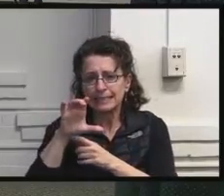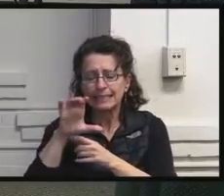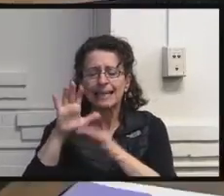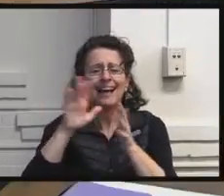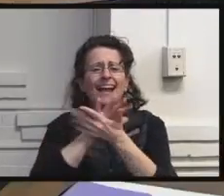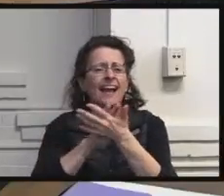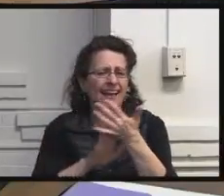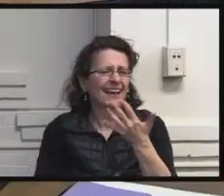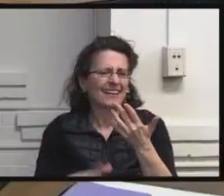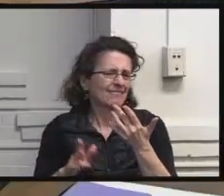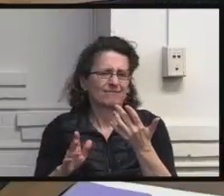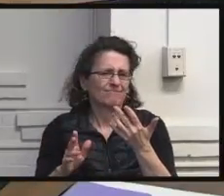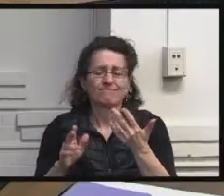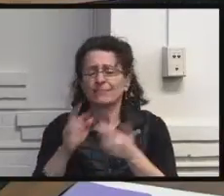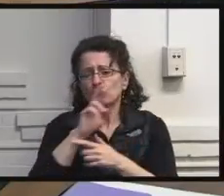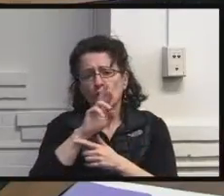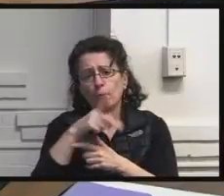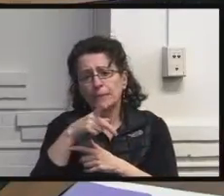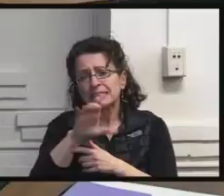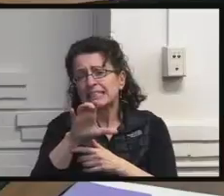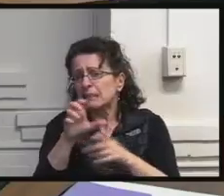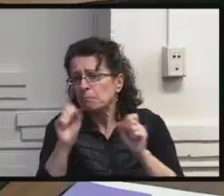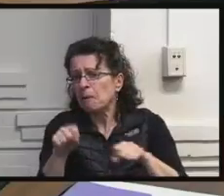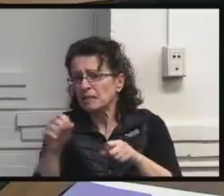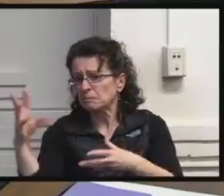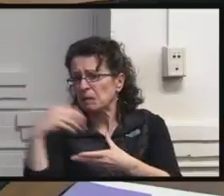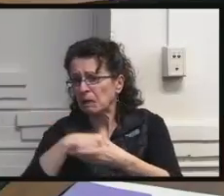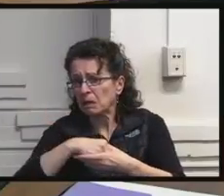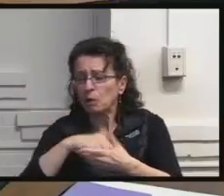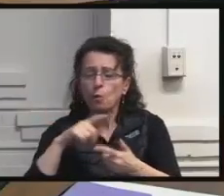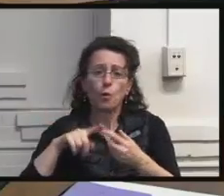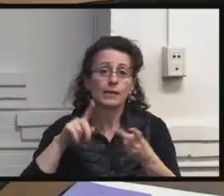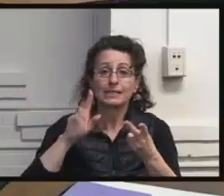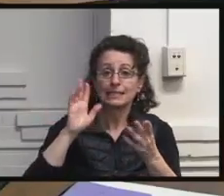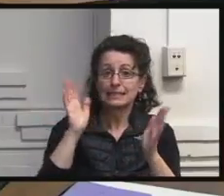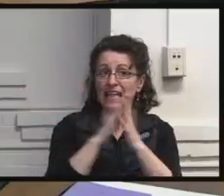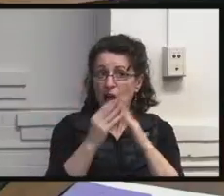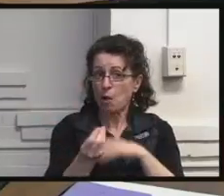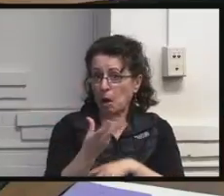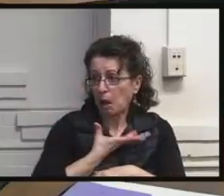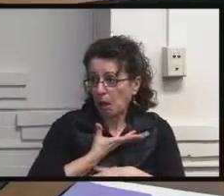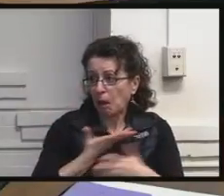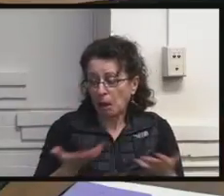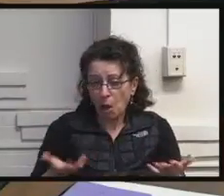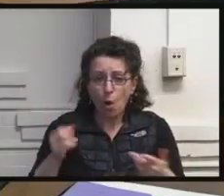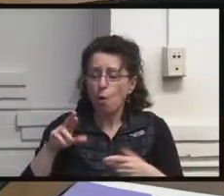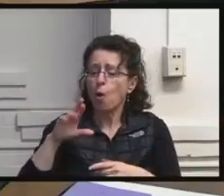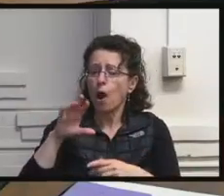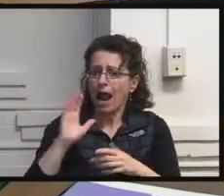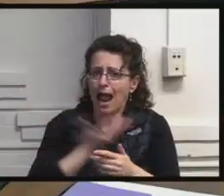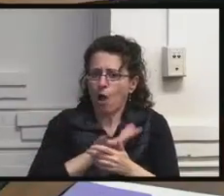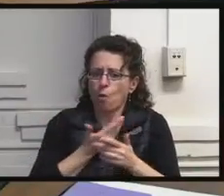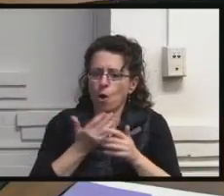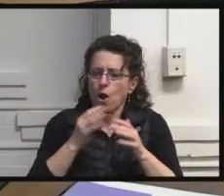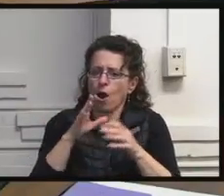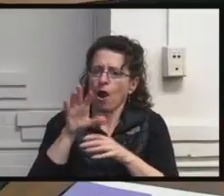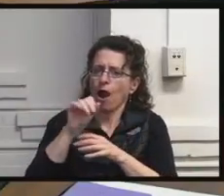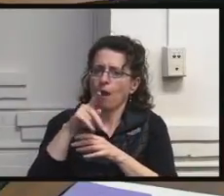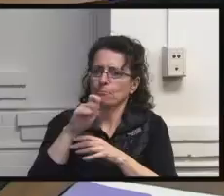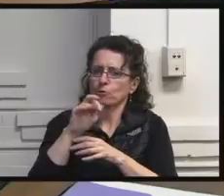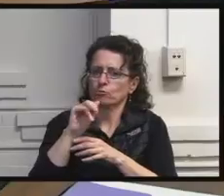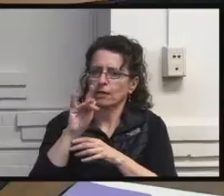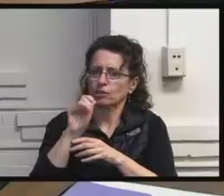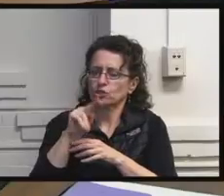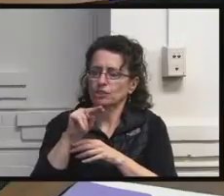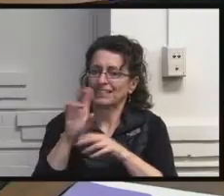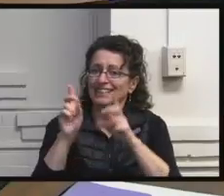So it could have come from the RPC, it could have come from the town, it could have come from the operations division just saying, hey guys, I drove over this bridge today and there's a